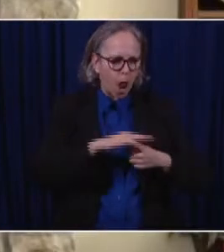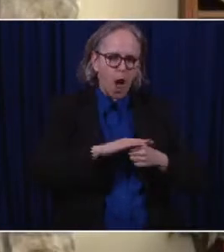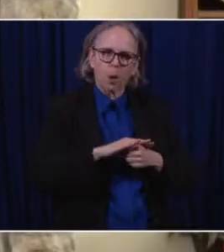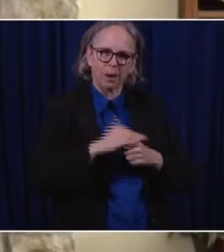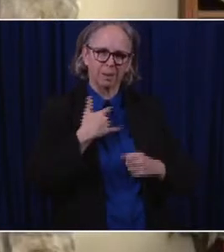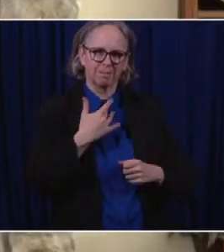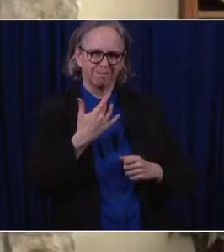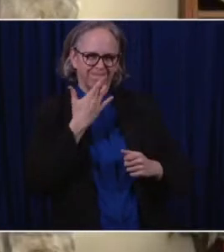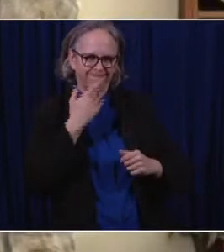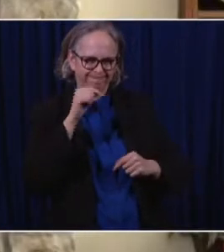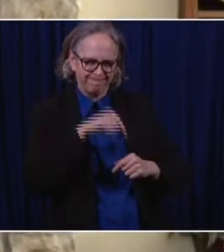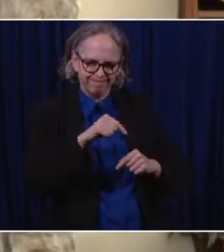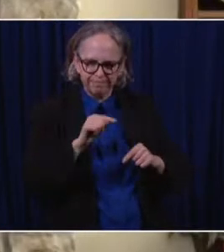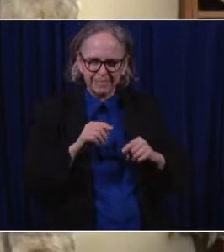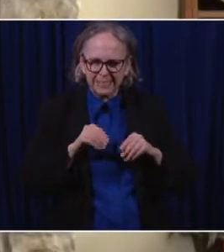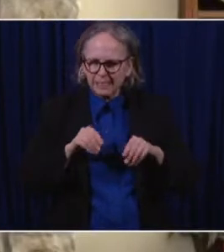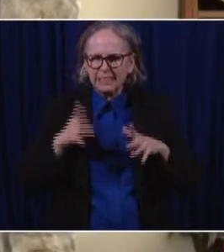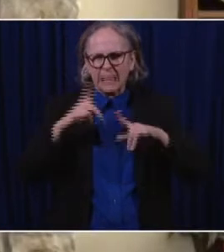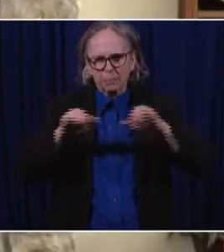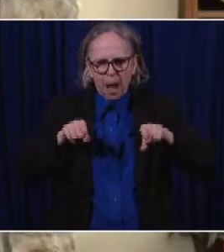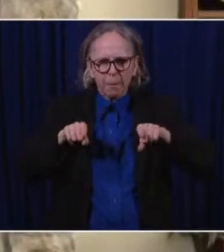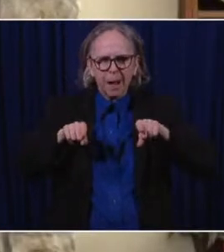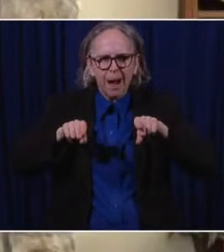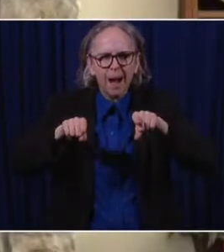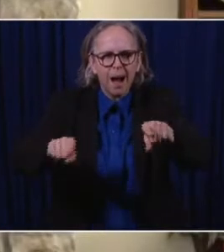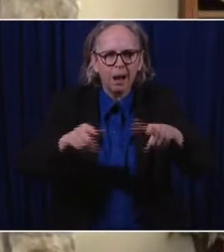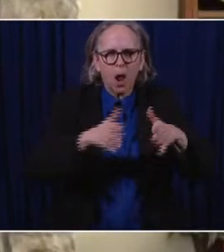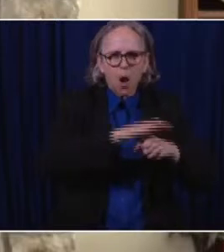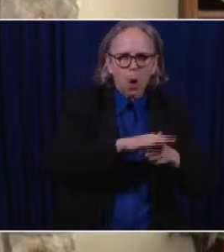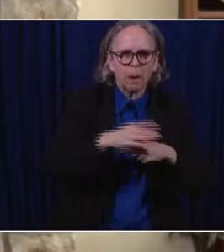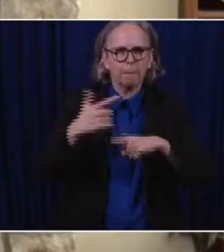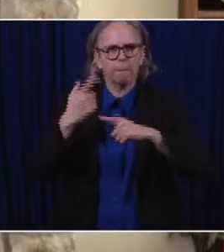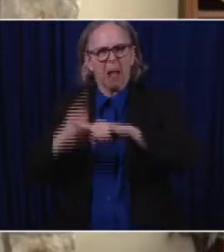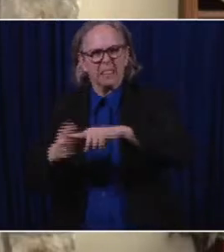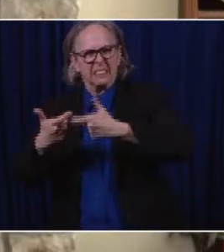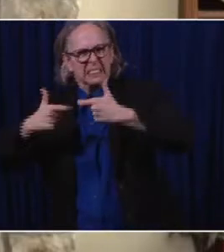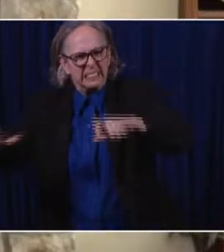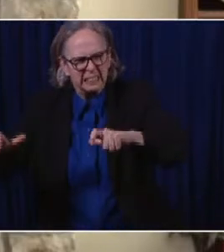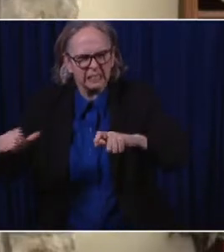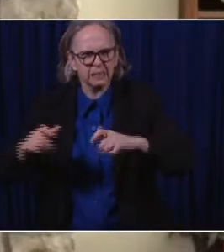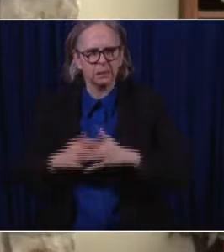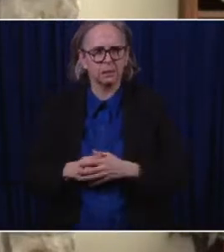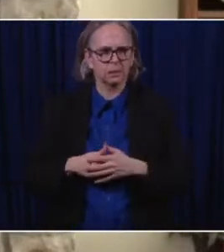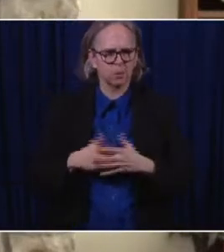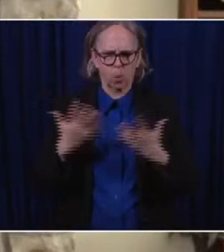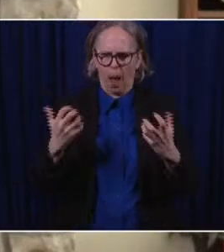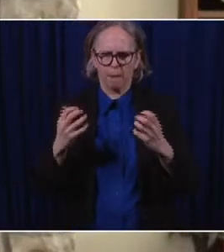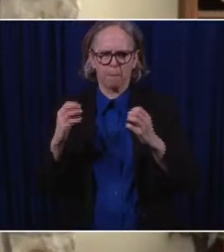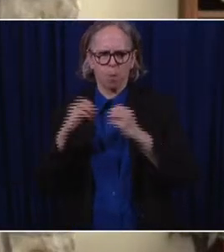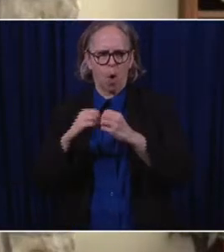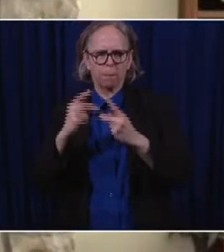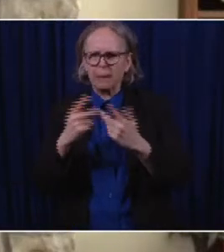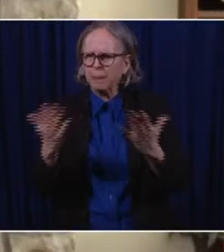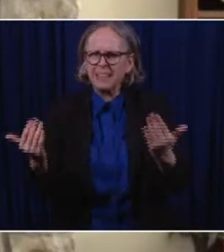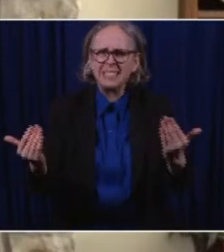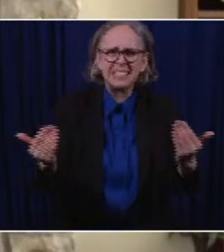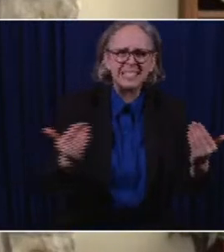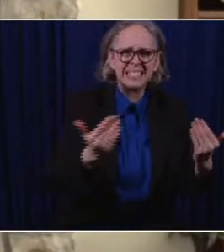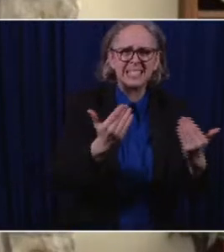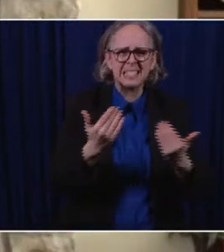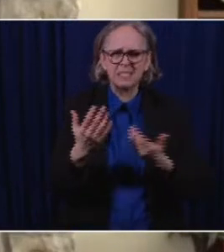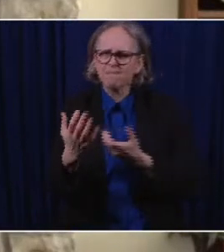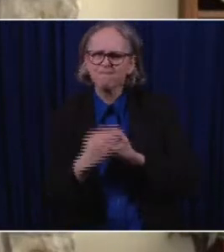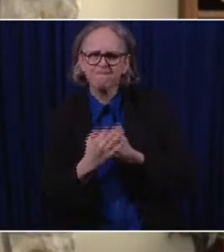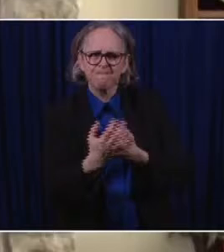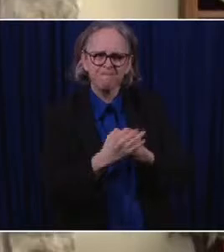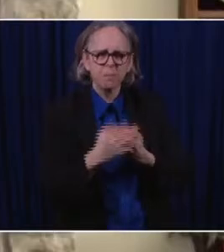You're going to see on Thursday, we are going to different locations in Ohio on Thursday directly into senior housing and